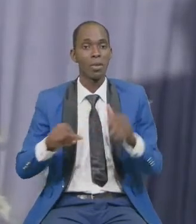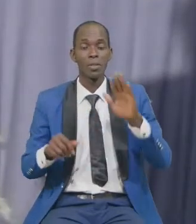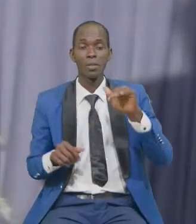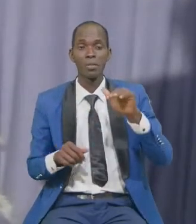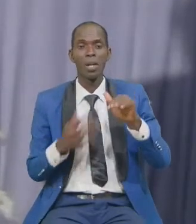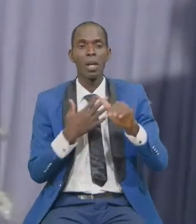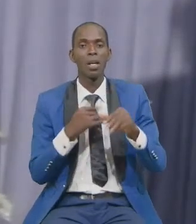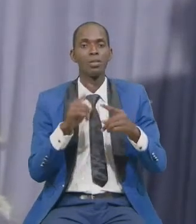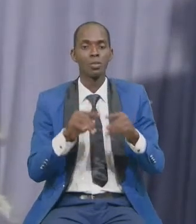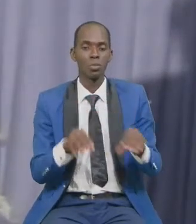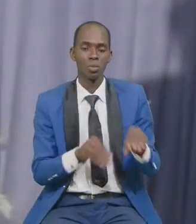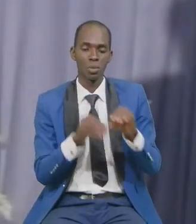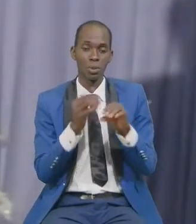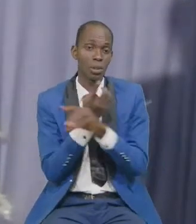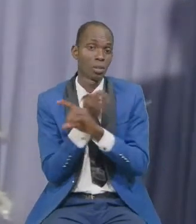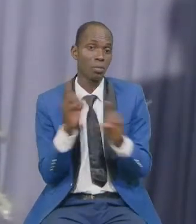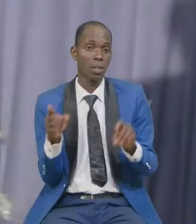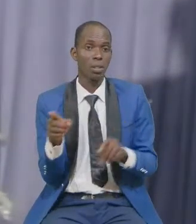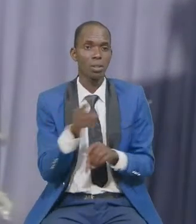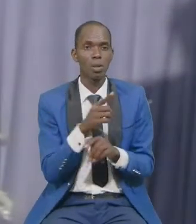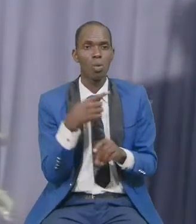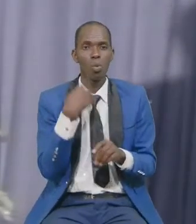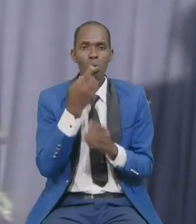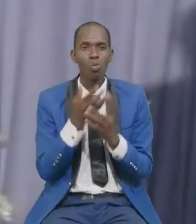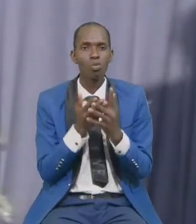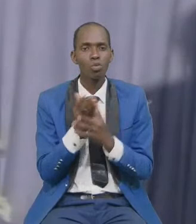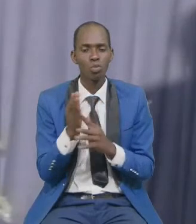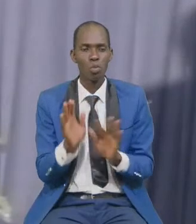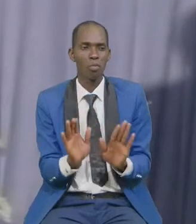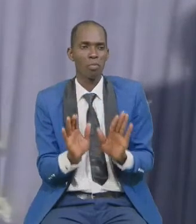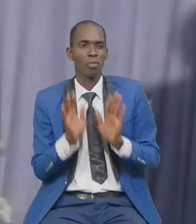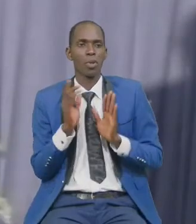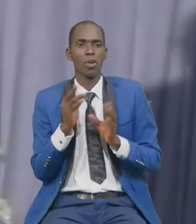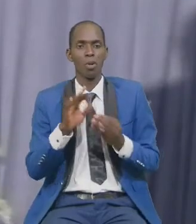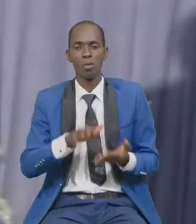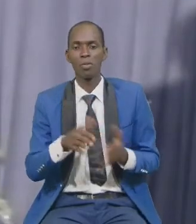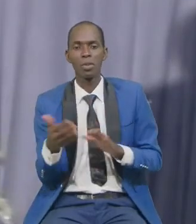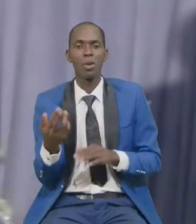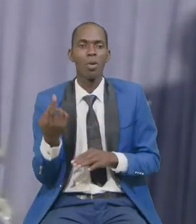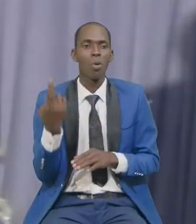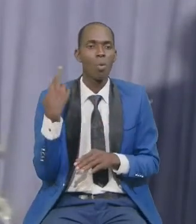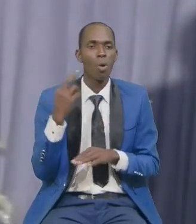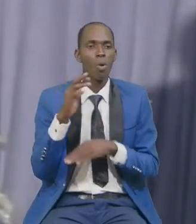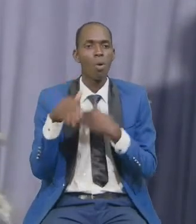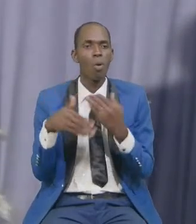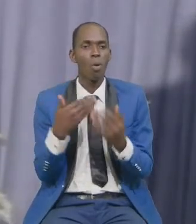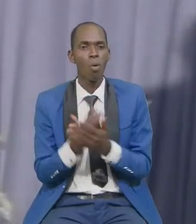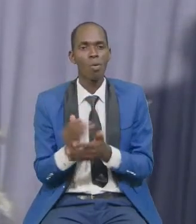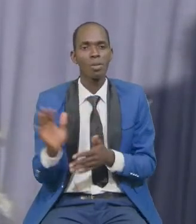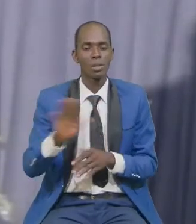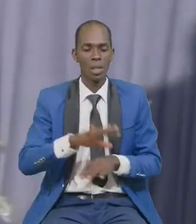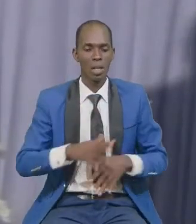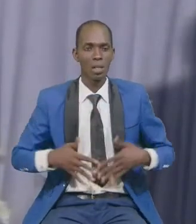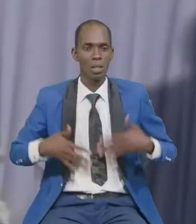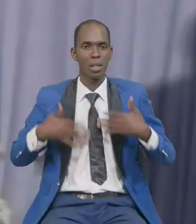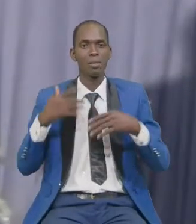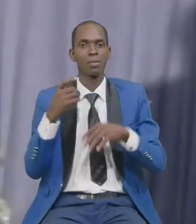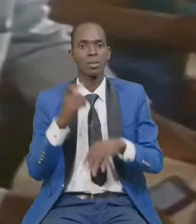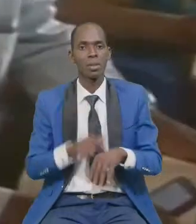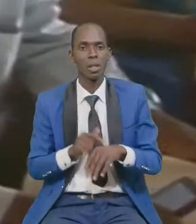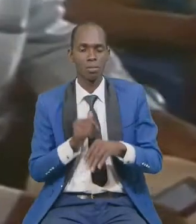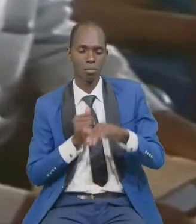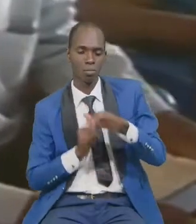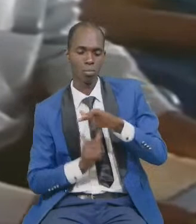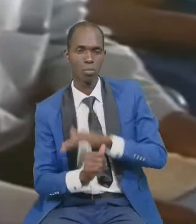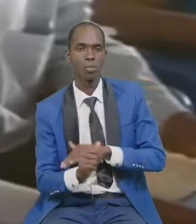deliver them who through fear of death were all their lifetime subject